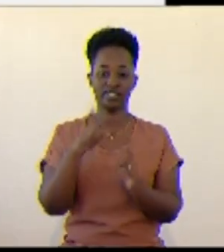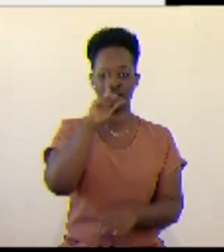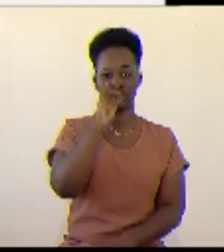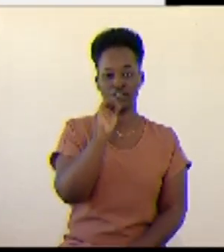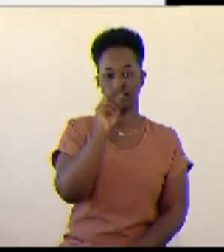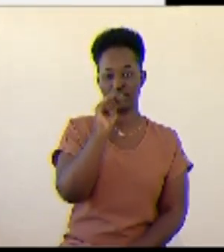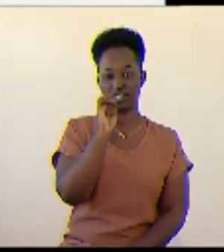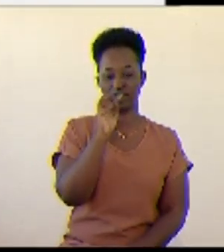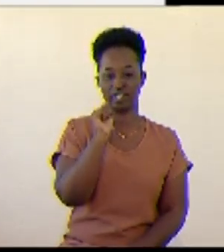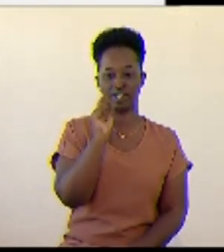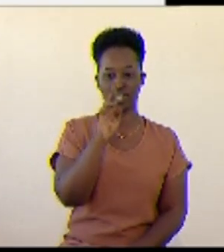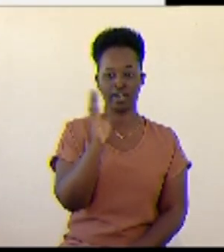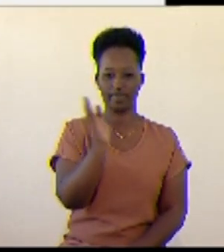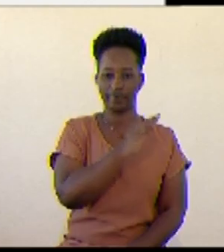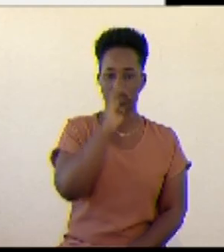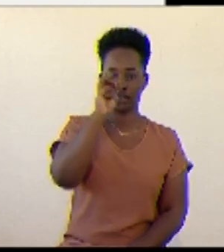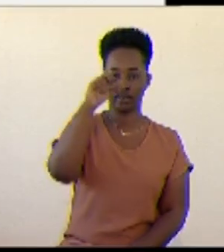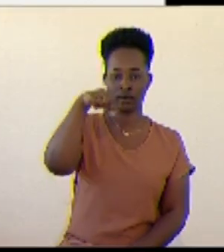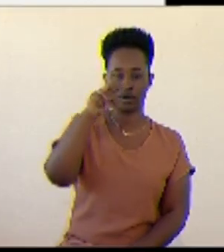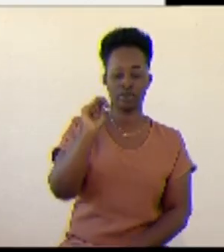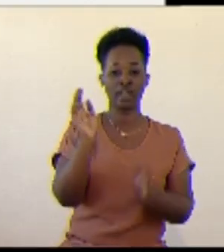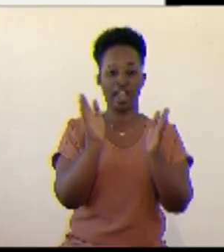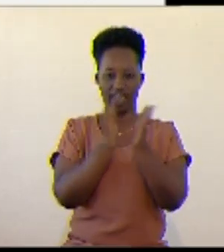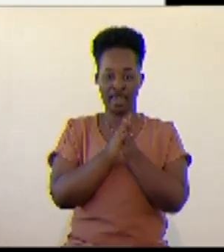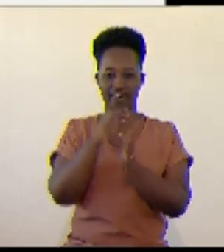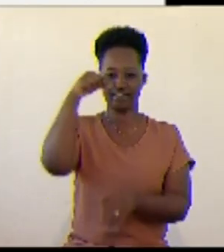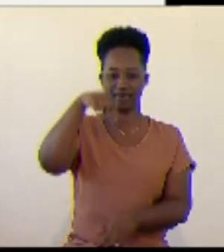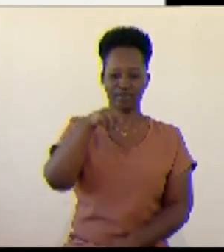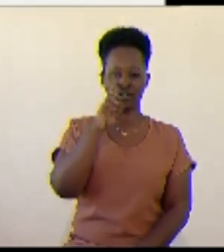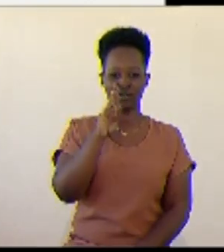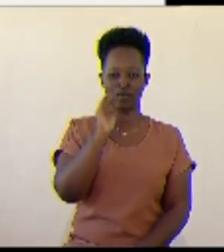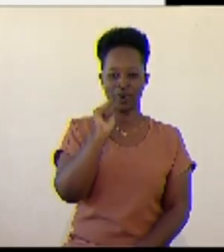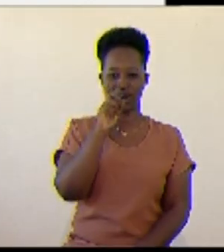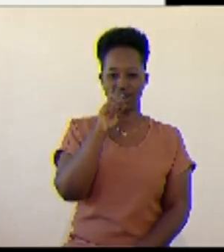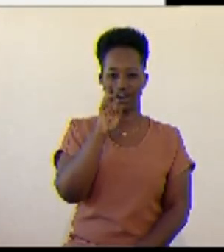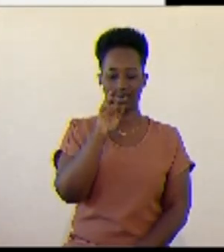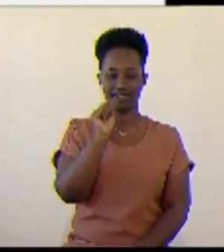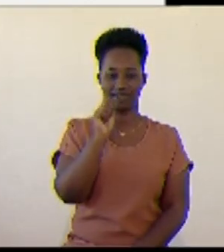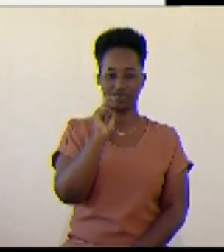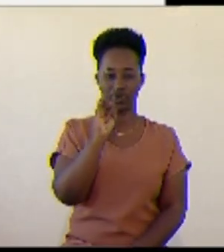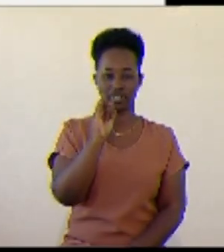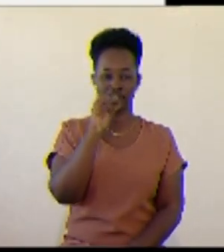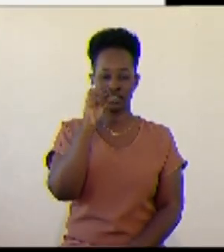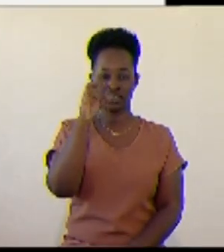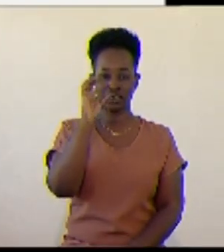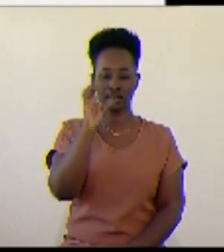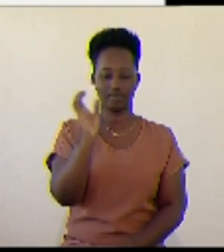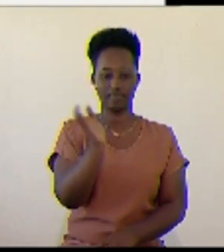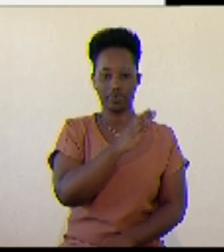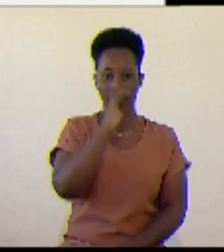linear equations and quadratic equations. So we have these 3 functions. The first function is a linear